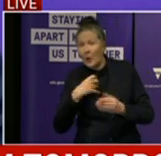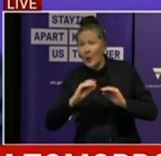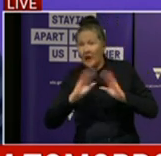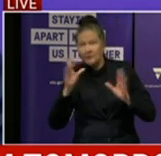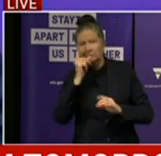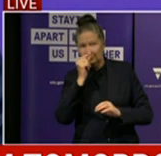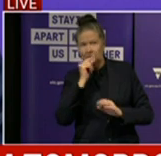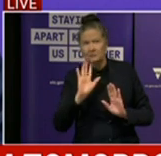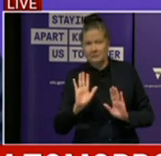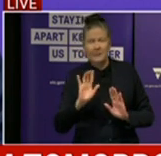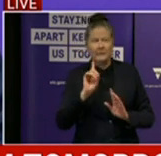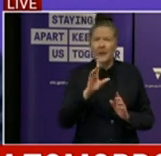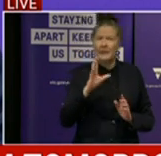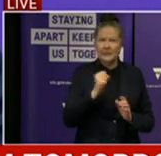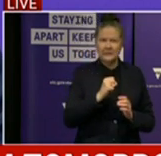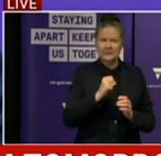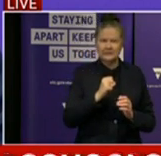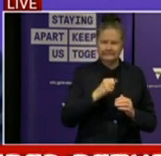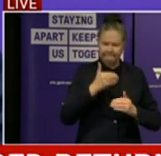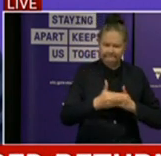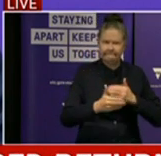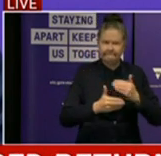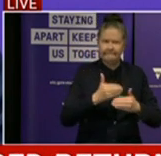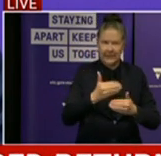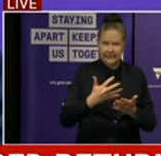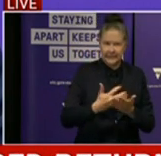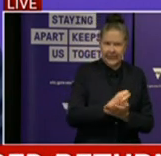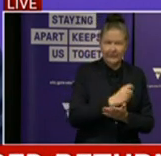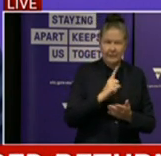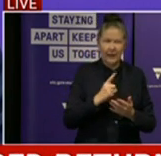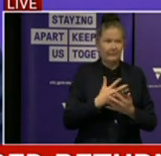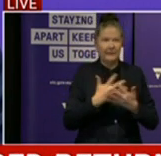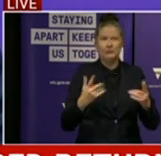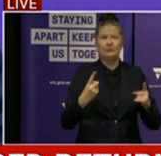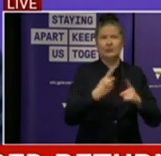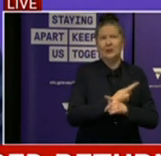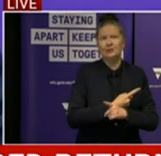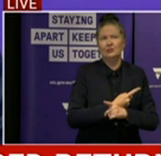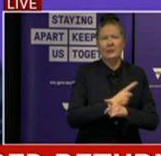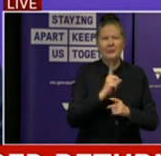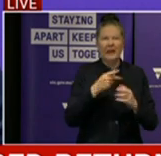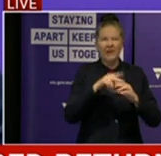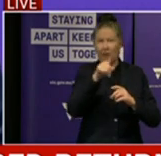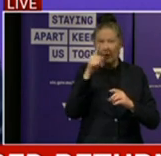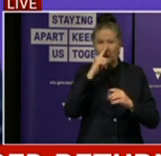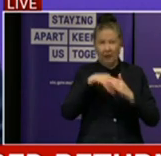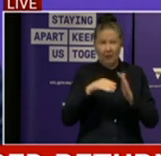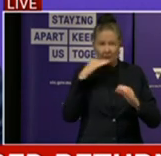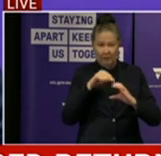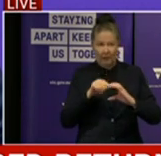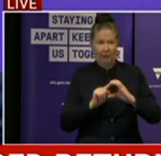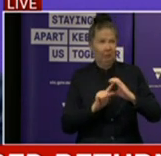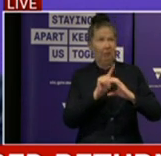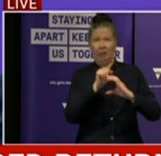they must be done safely. And if people are travelling into regional Victoria for no good reason, given the amount of virus in metropolitan Melbourne